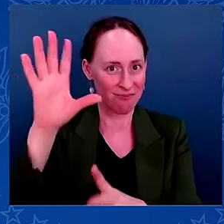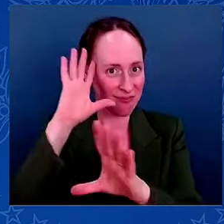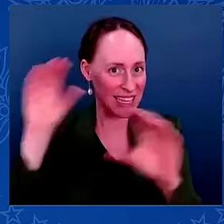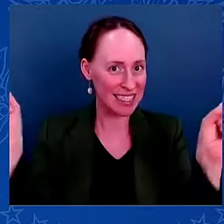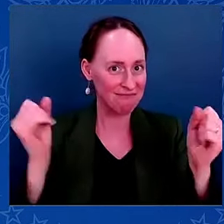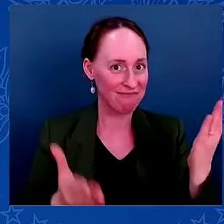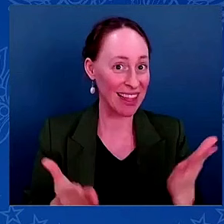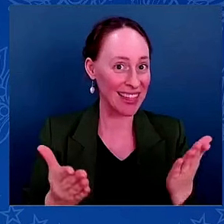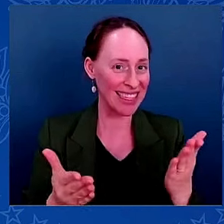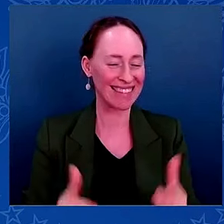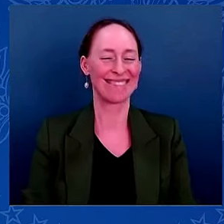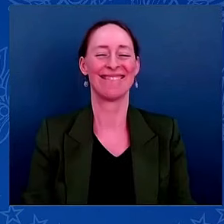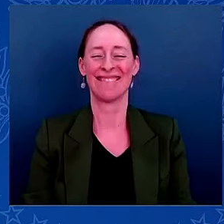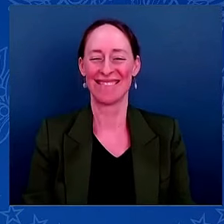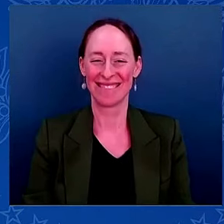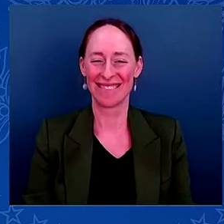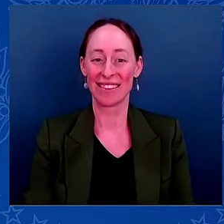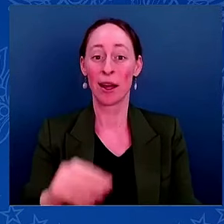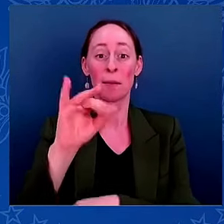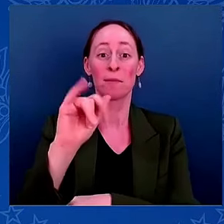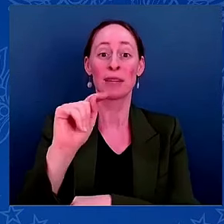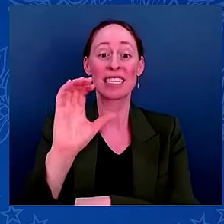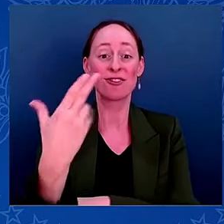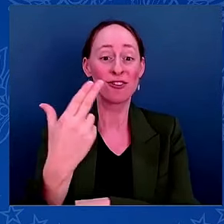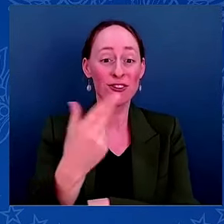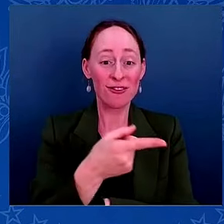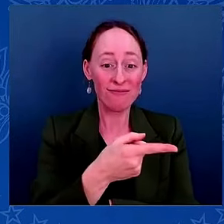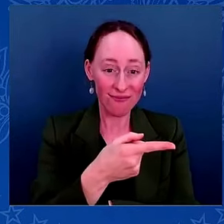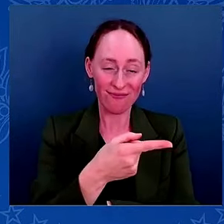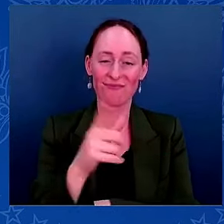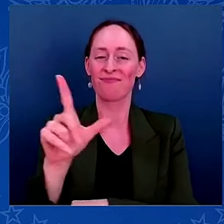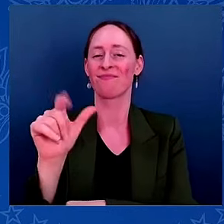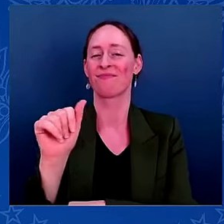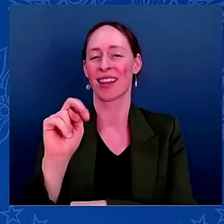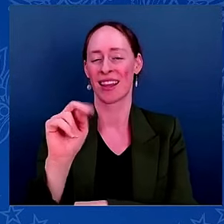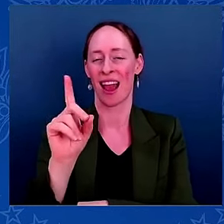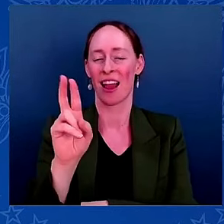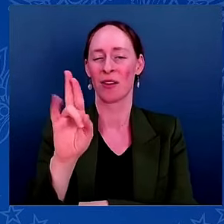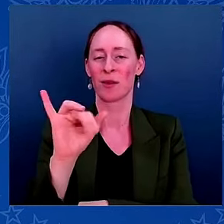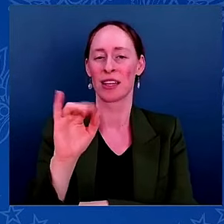Senator Mary Lander. Mary, God love you. It's great to see you.